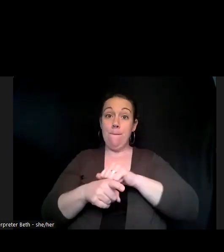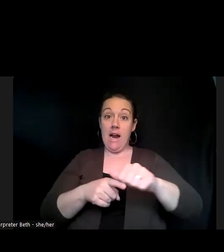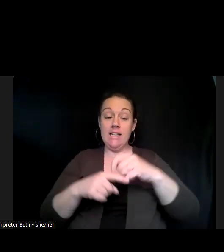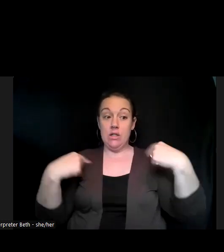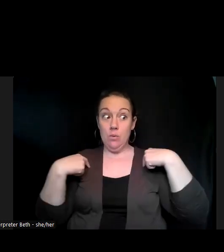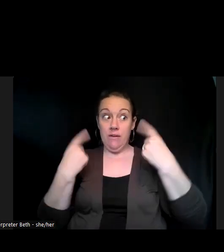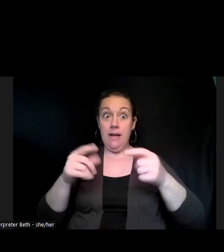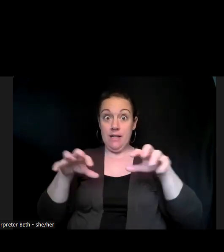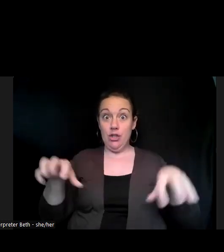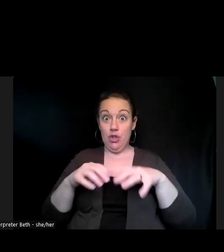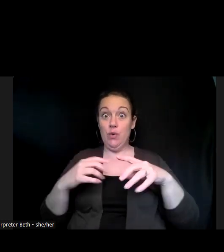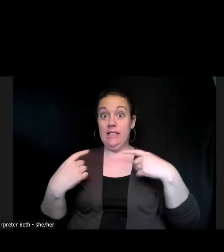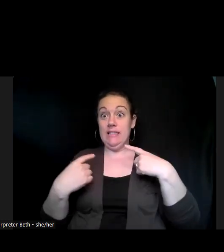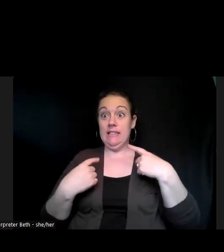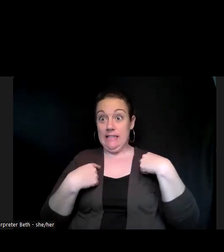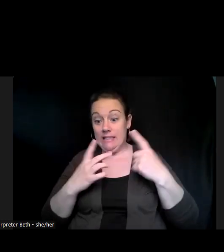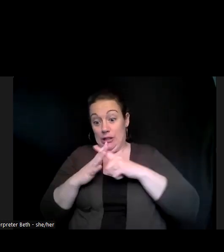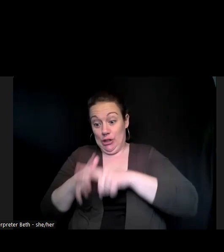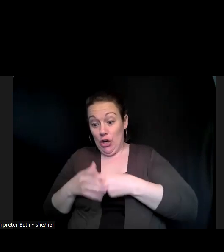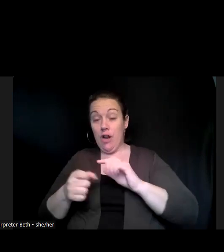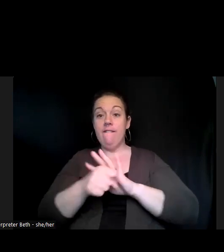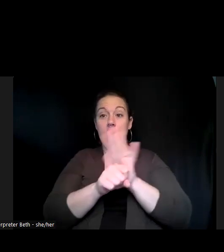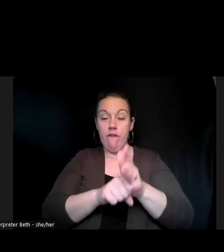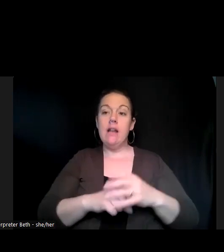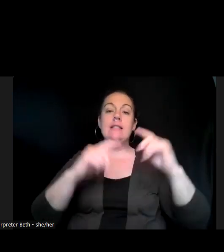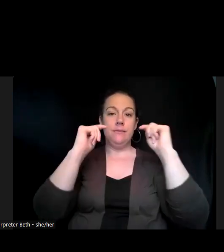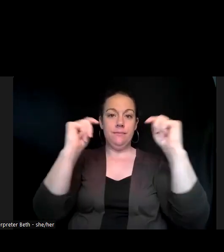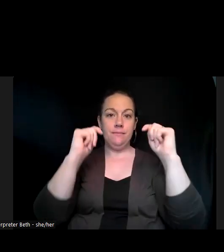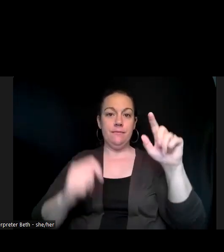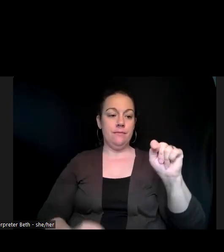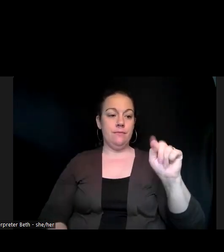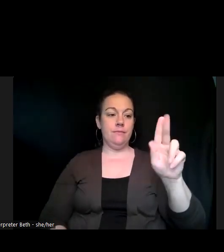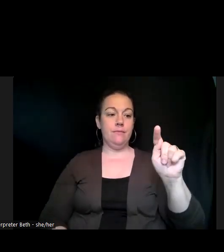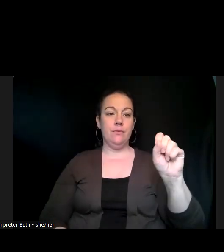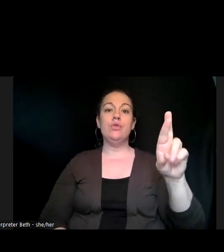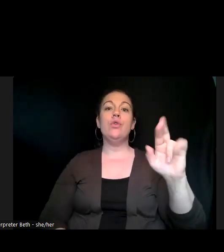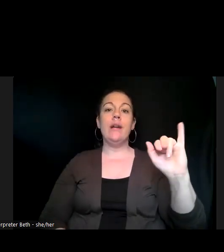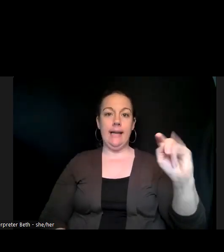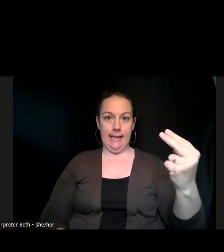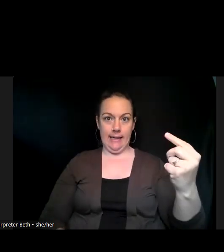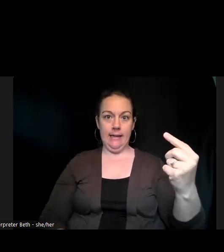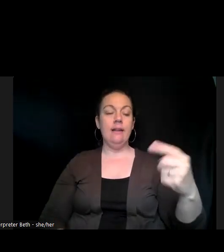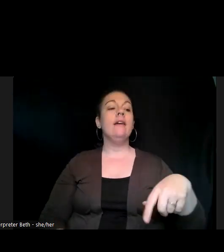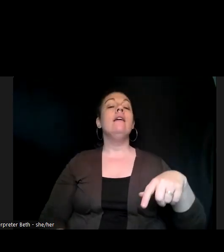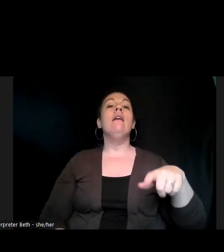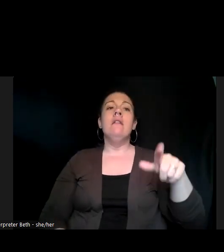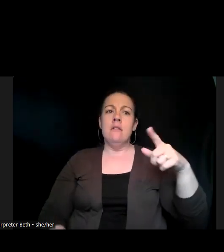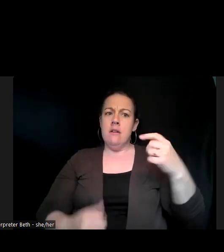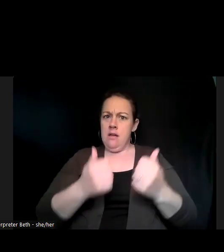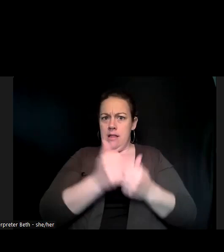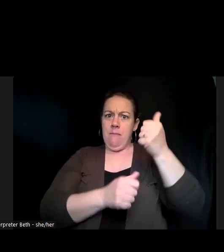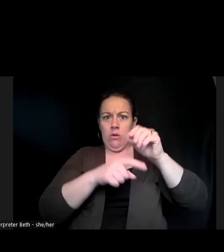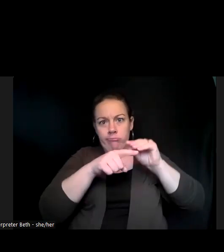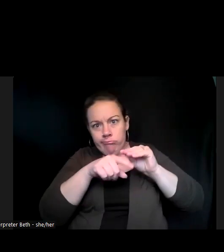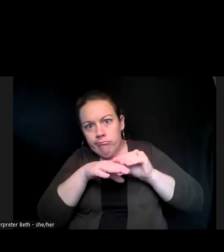pandemic is targeted intensive tutoring. It is probably one of the most impactful interventions that we